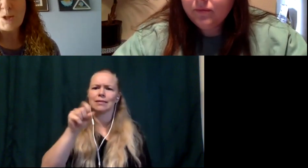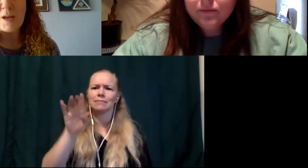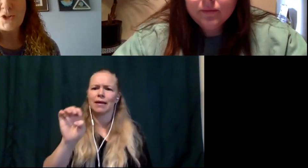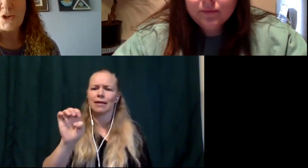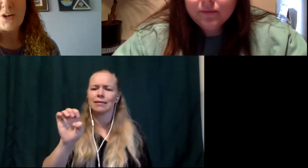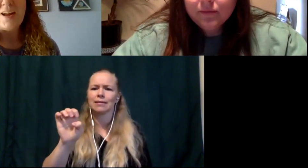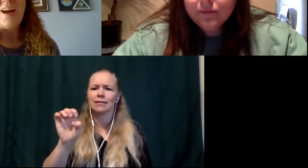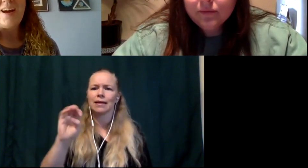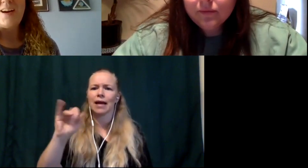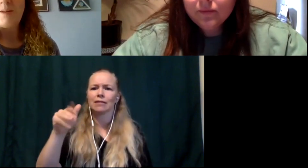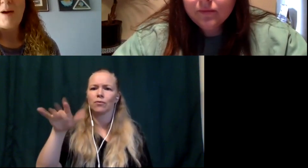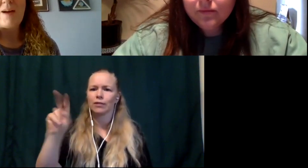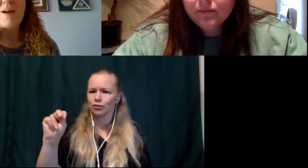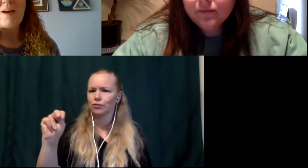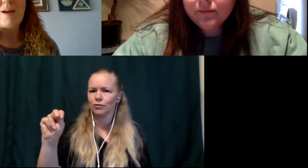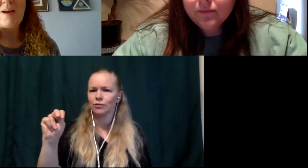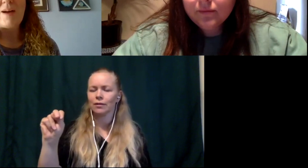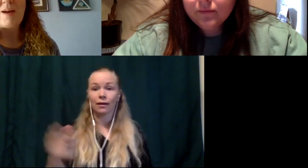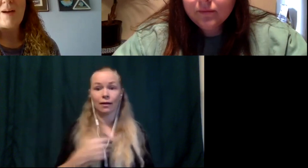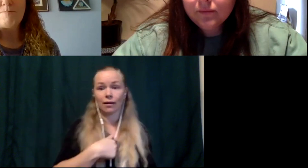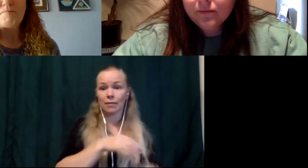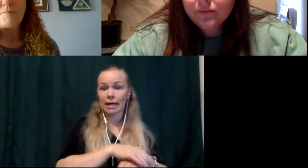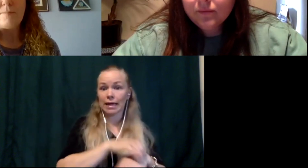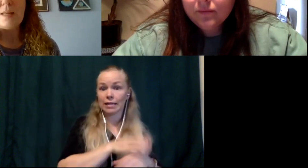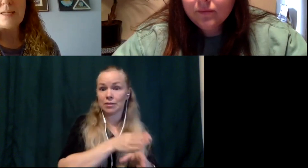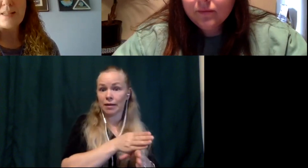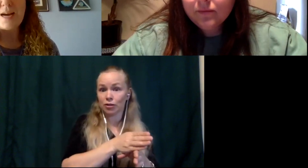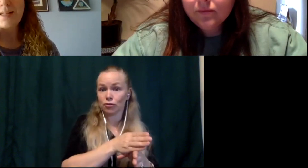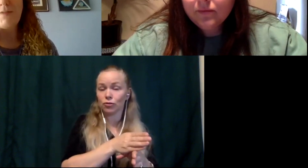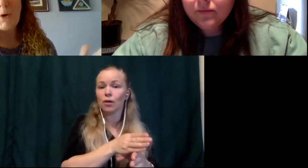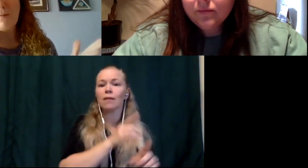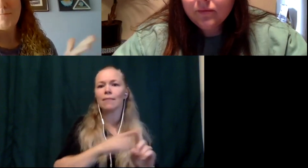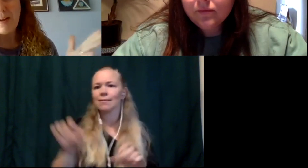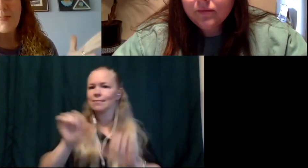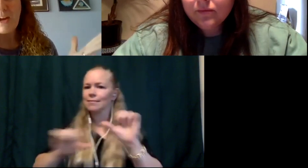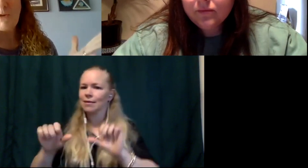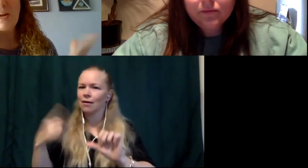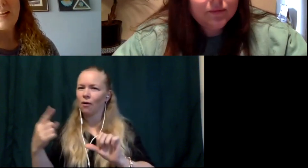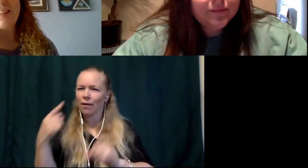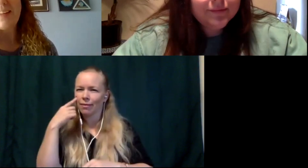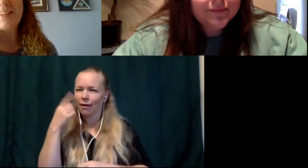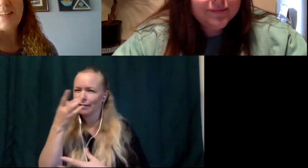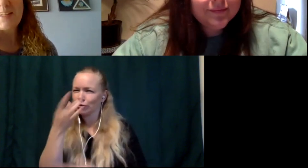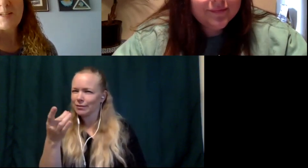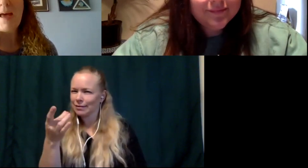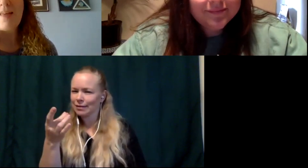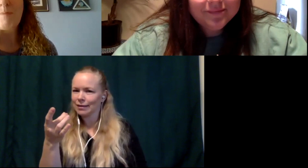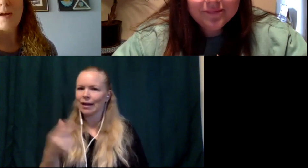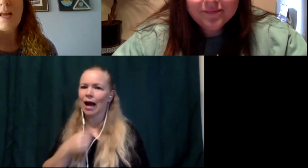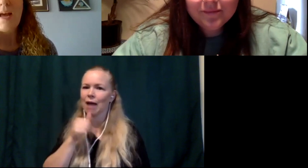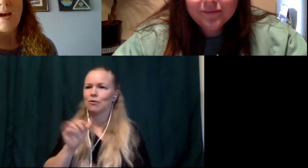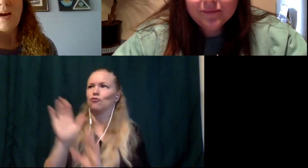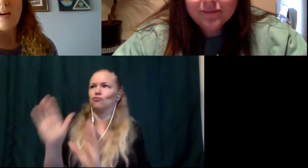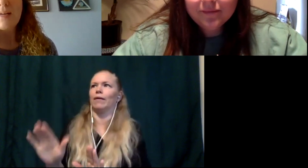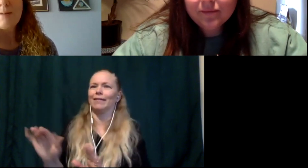an English major, I've always been interested in science, even though I'm not that great in science and math,